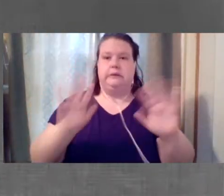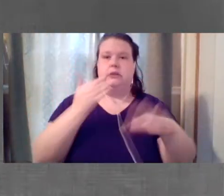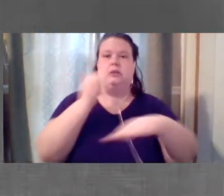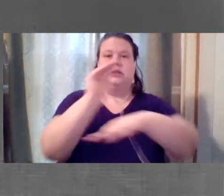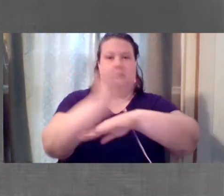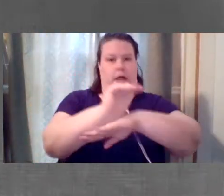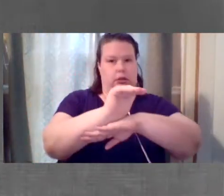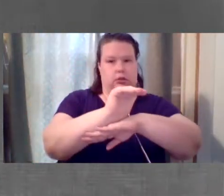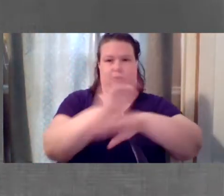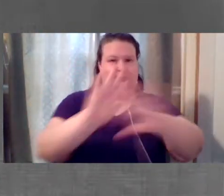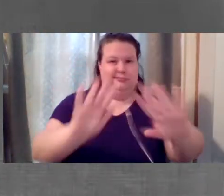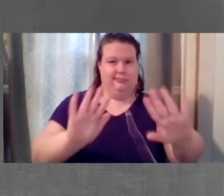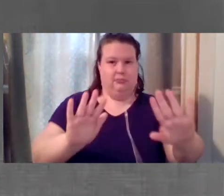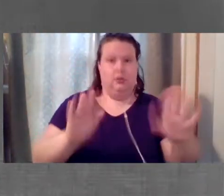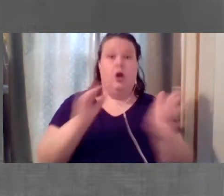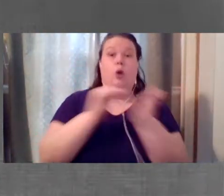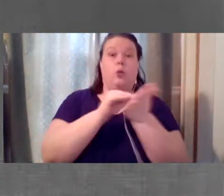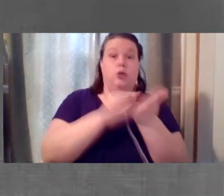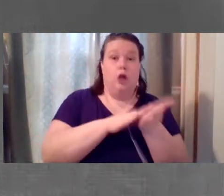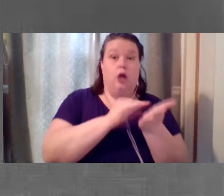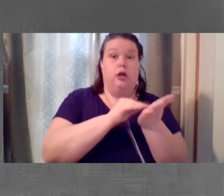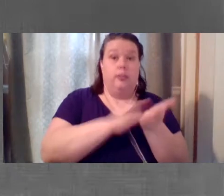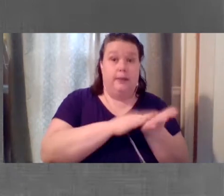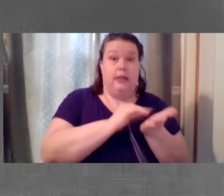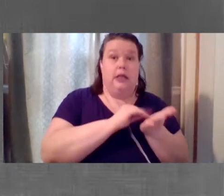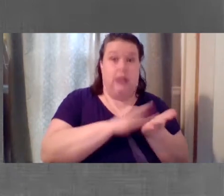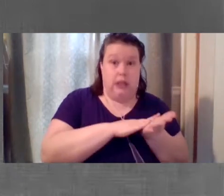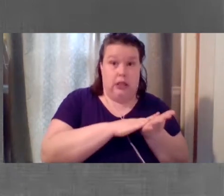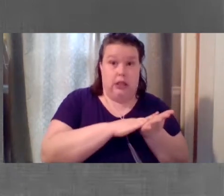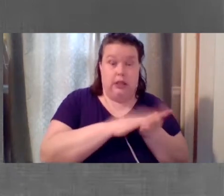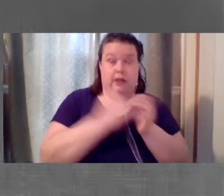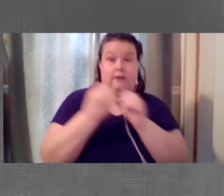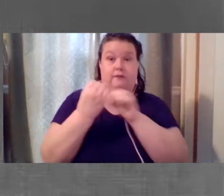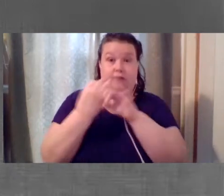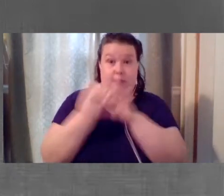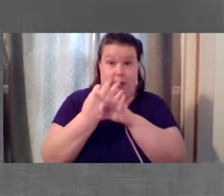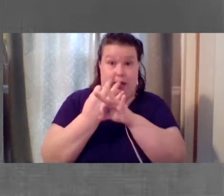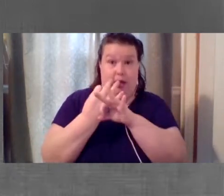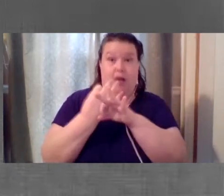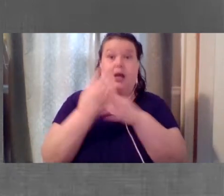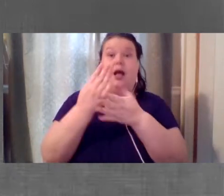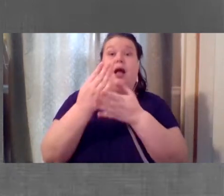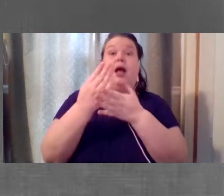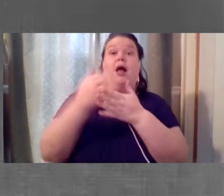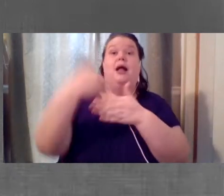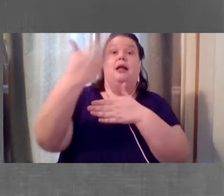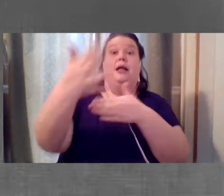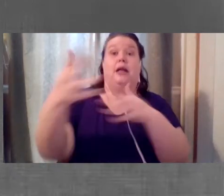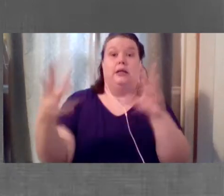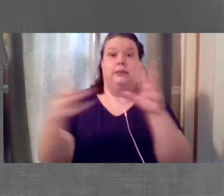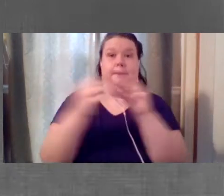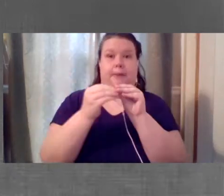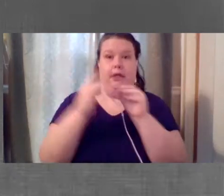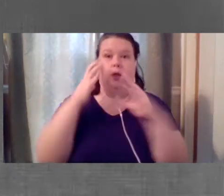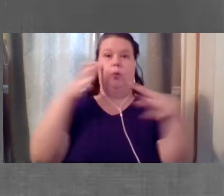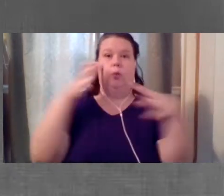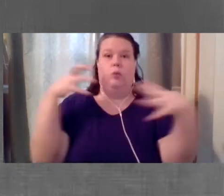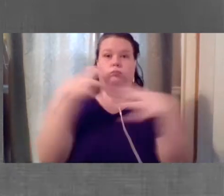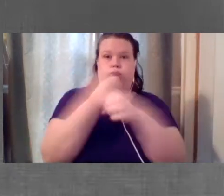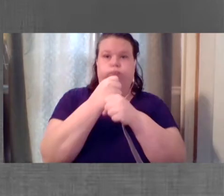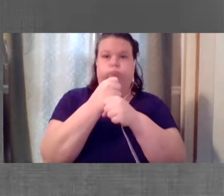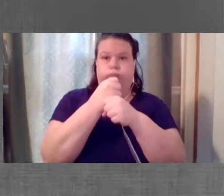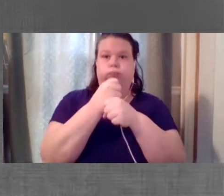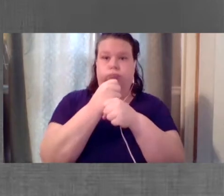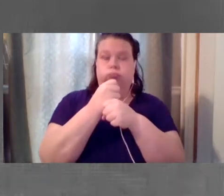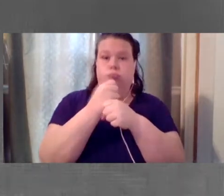we're going to be documenting all the feedback and then we'll summarize and share that back at the next meeting because we're going to continue this discussion